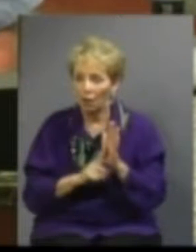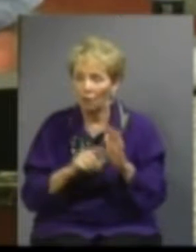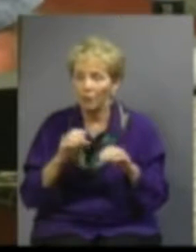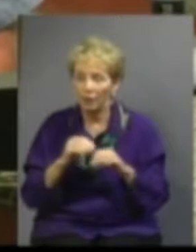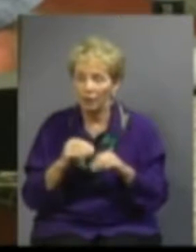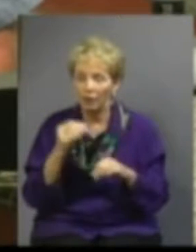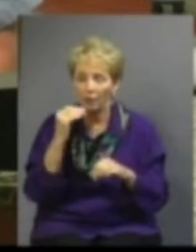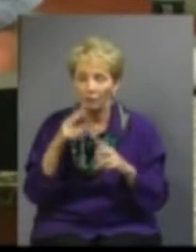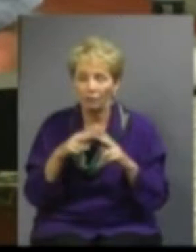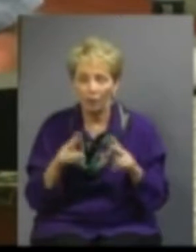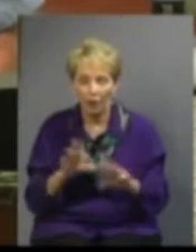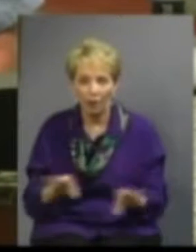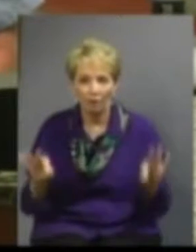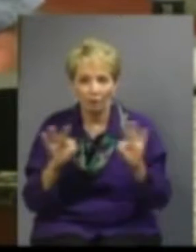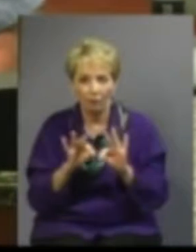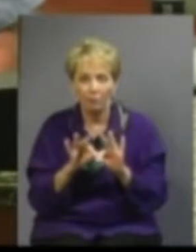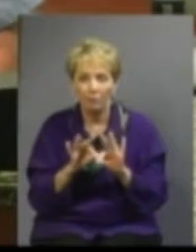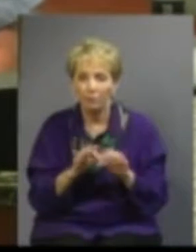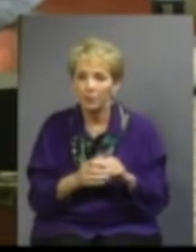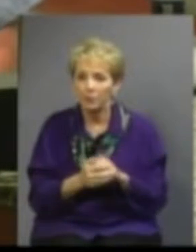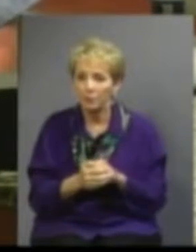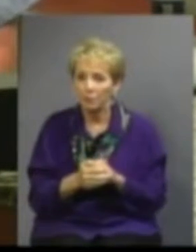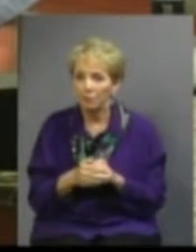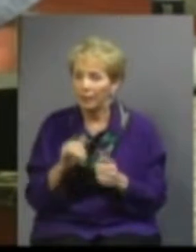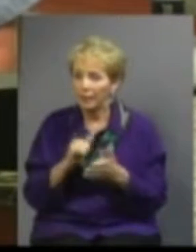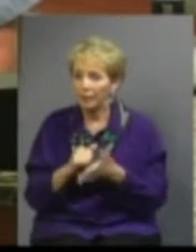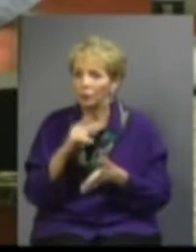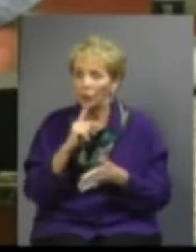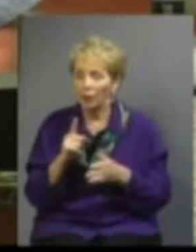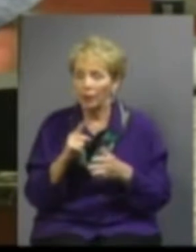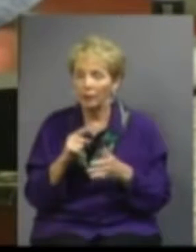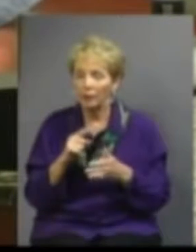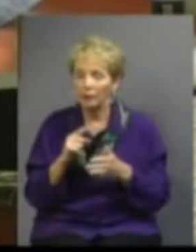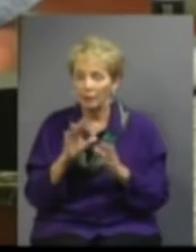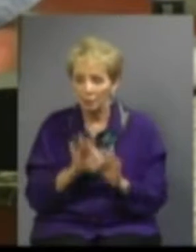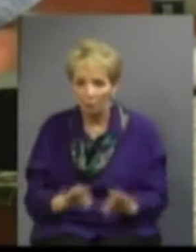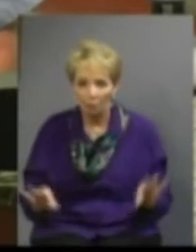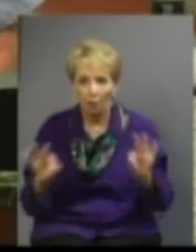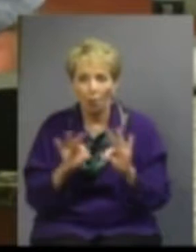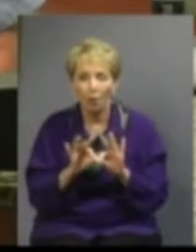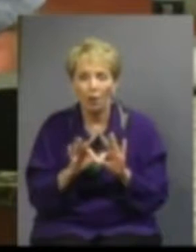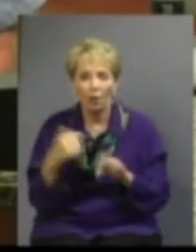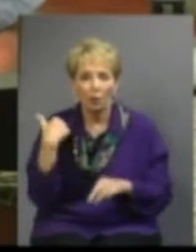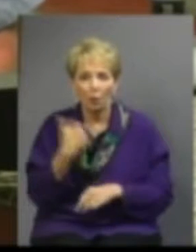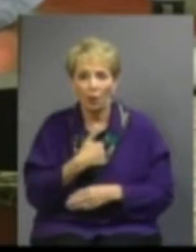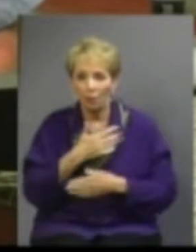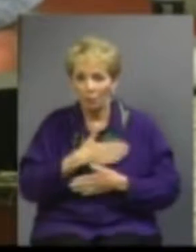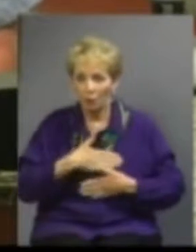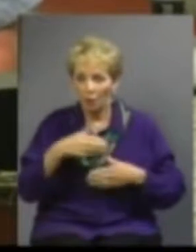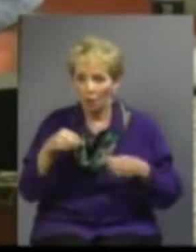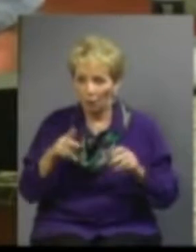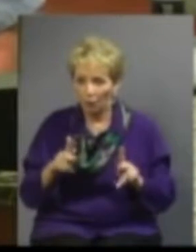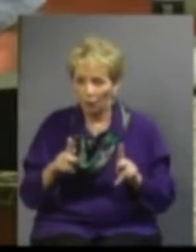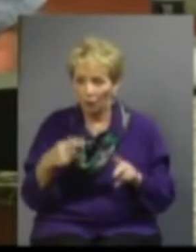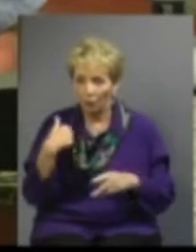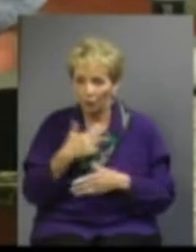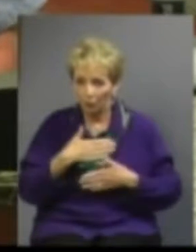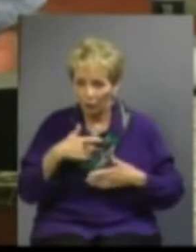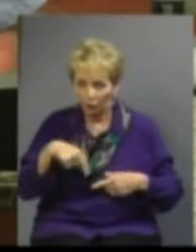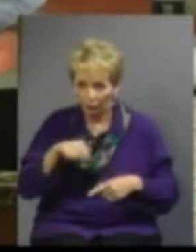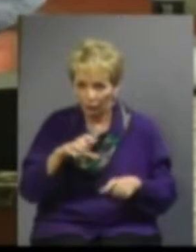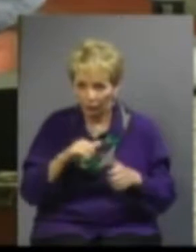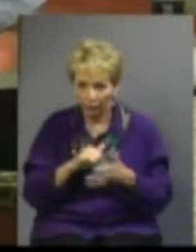vital. This really means a lot. We appreciate the opportunity. We appreciate you